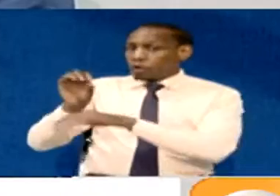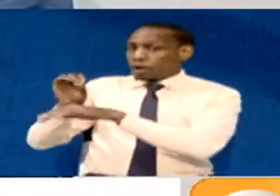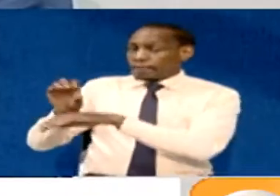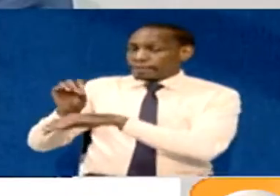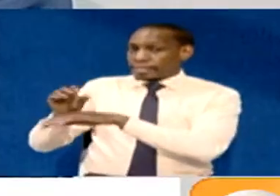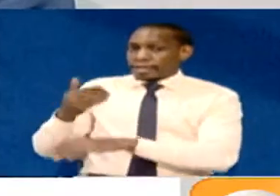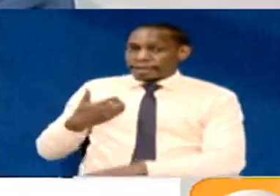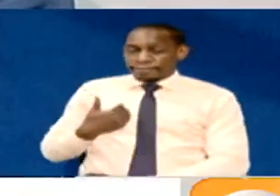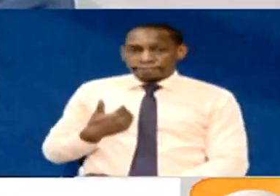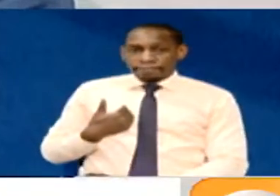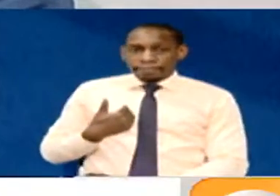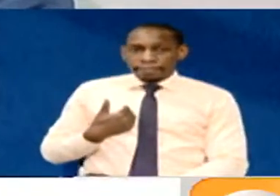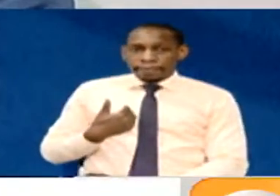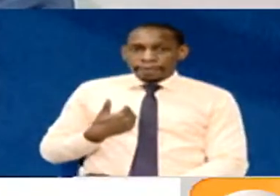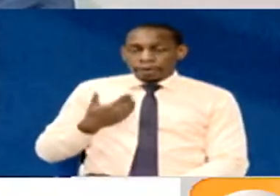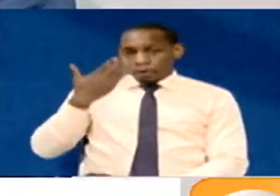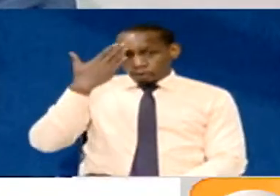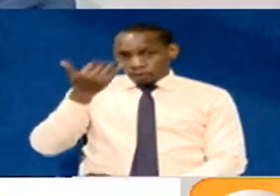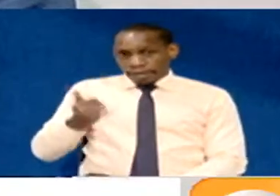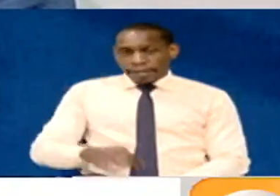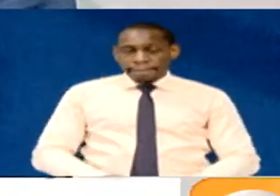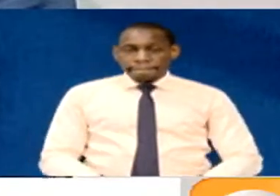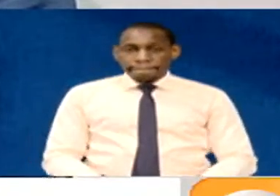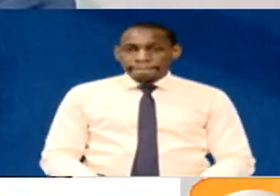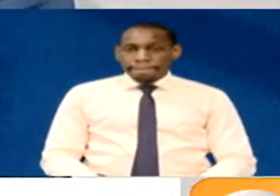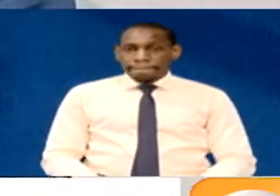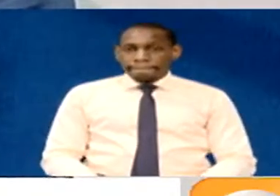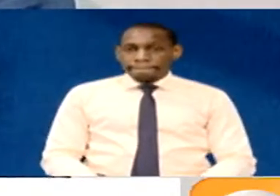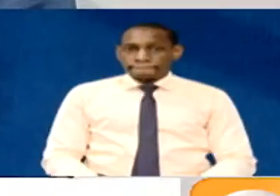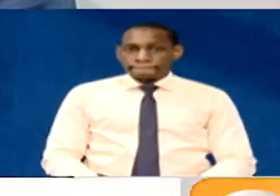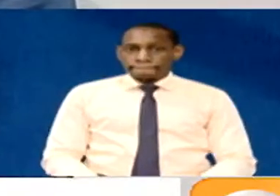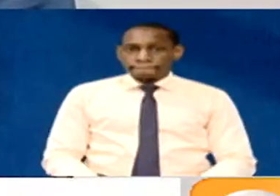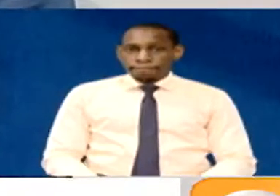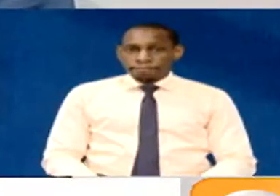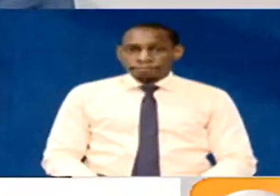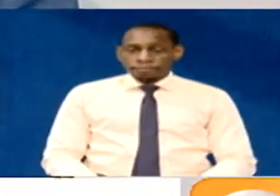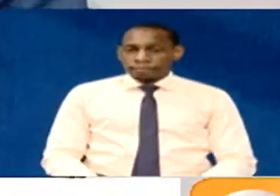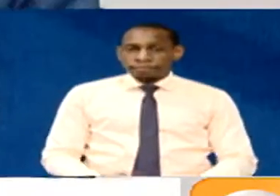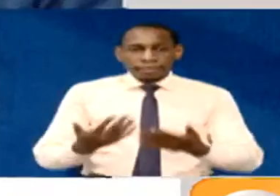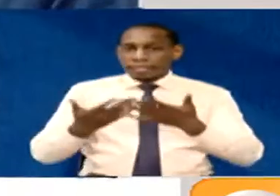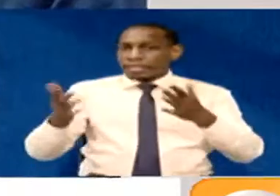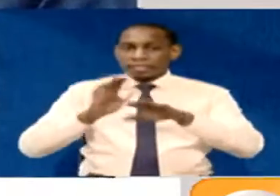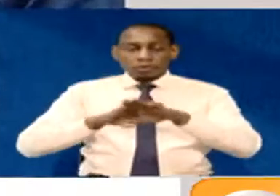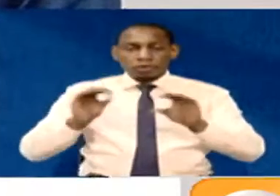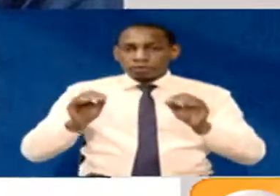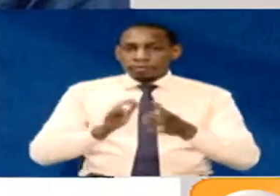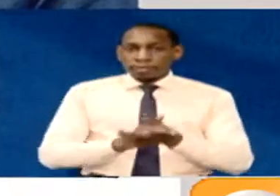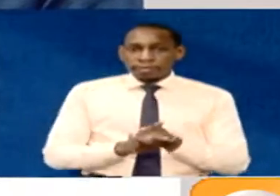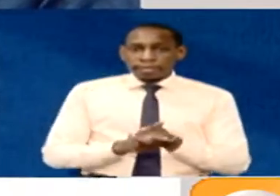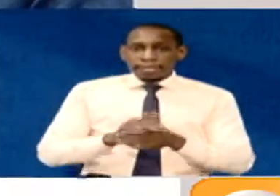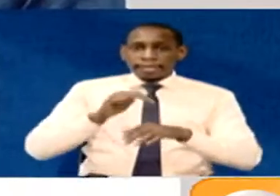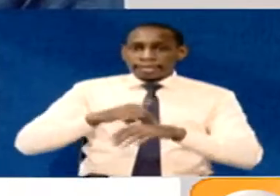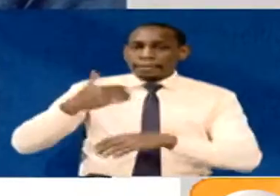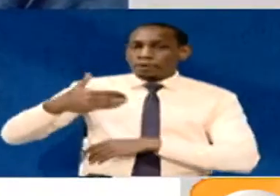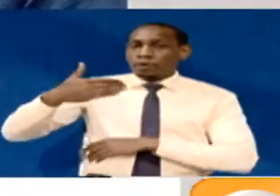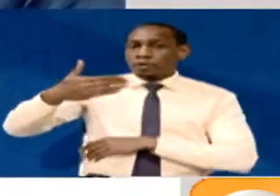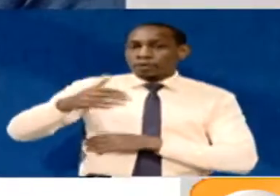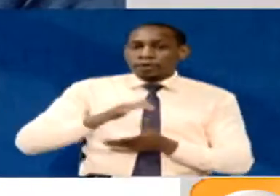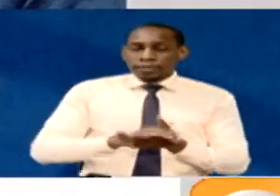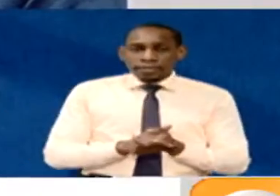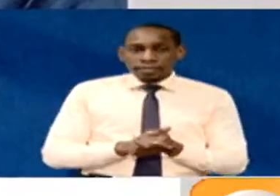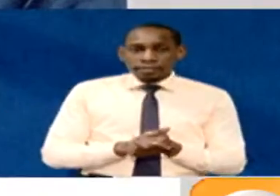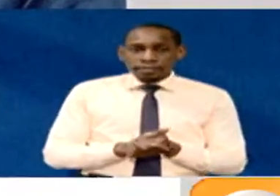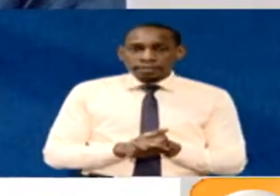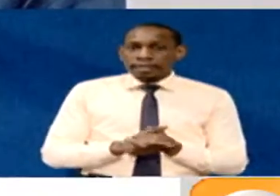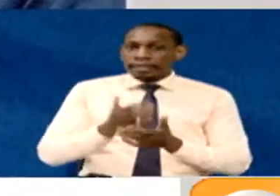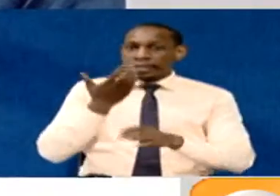or he's taking, because I mean, those things are not looking good. If you have every single day, it is difficult